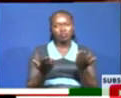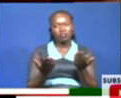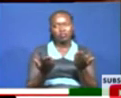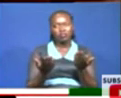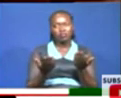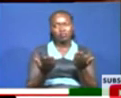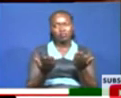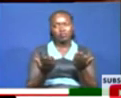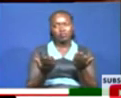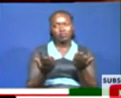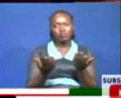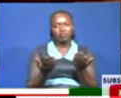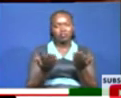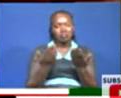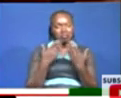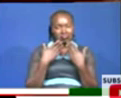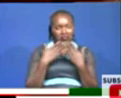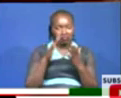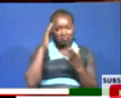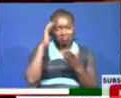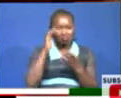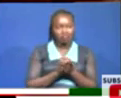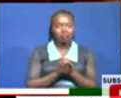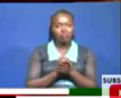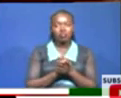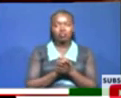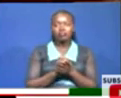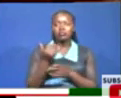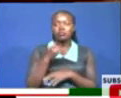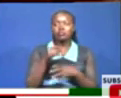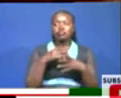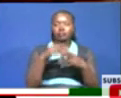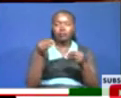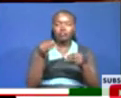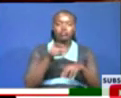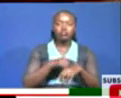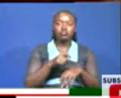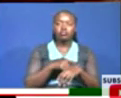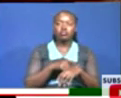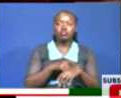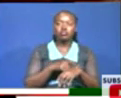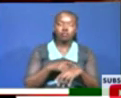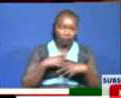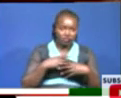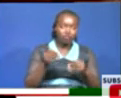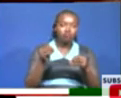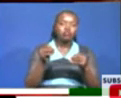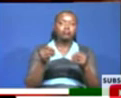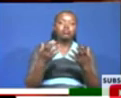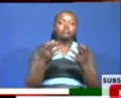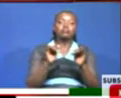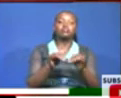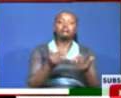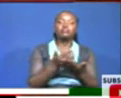I would be remiss to believe that they are yet to go, yet when they have already been flagged out and they are occupying